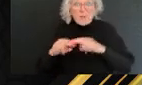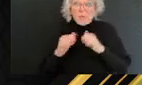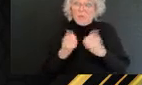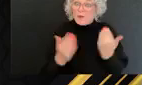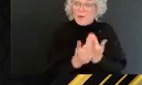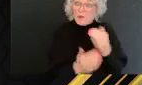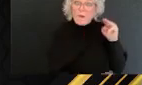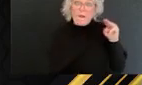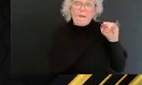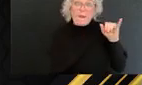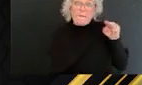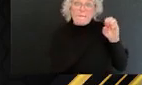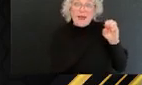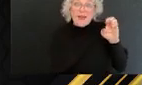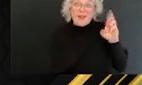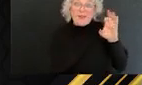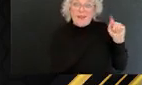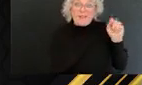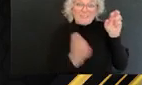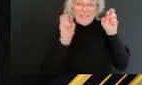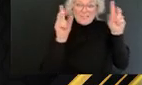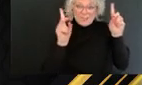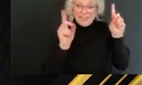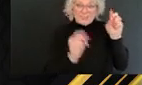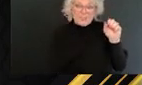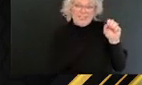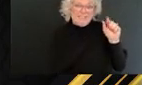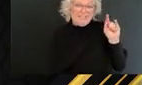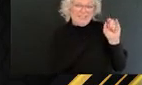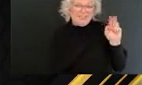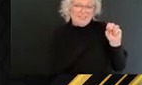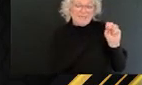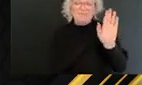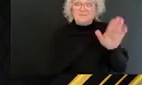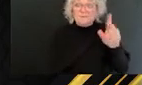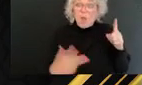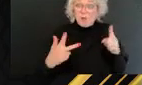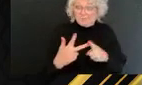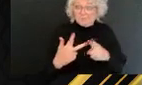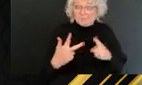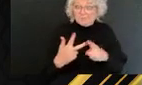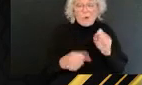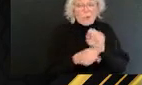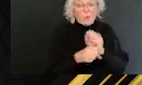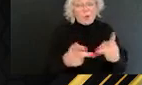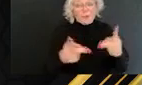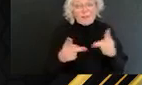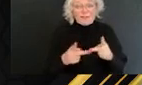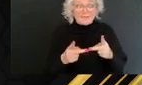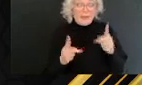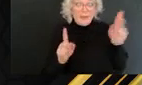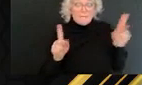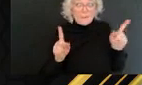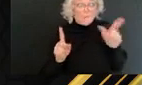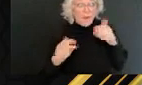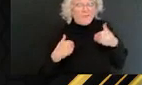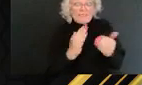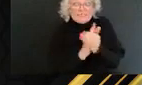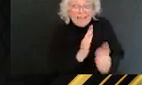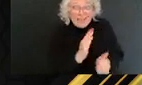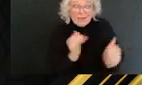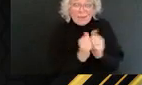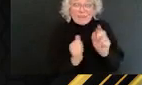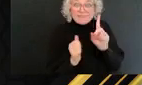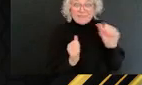the new Minecraft Education Edition. Last up is workplace. Talent with disabilities is